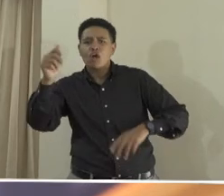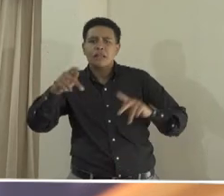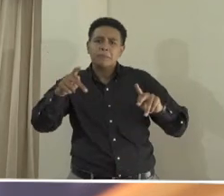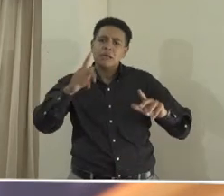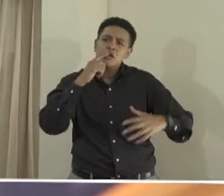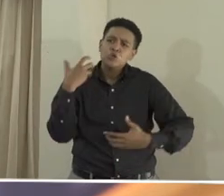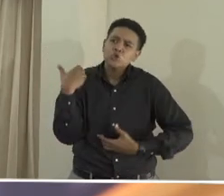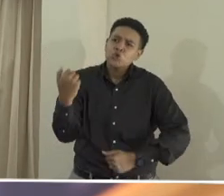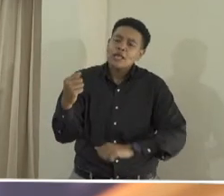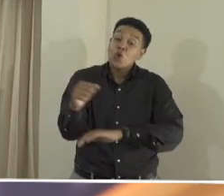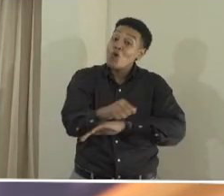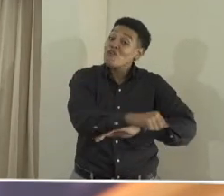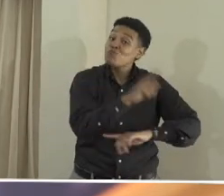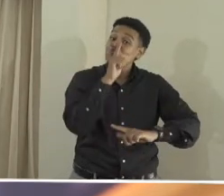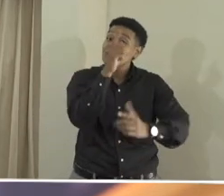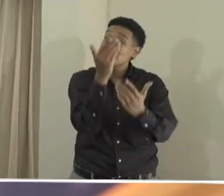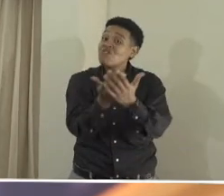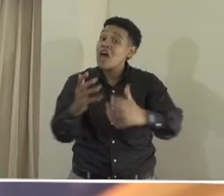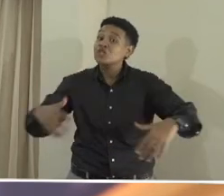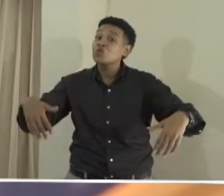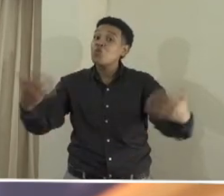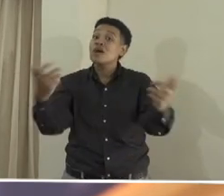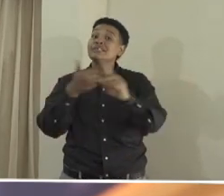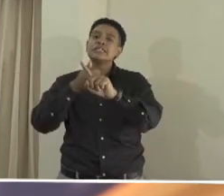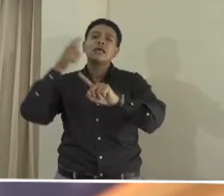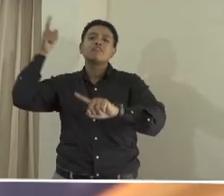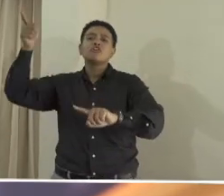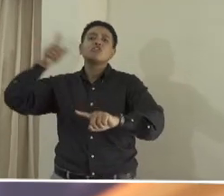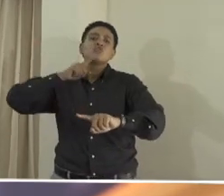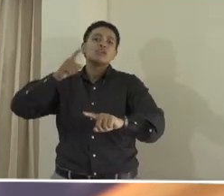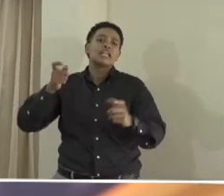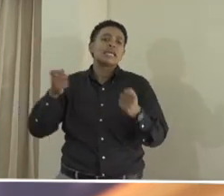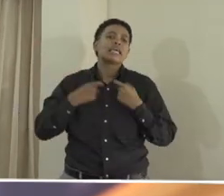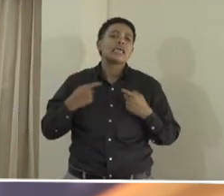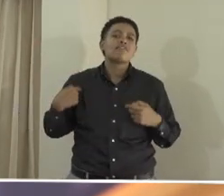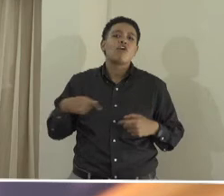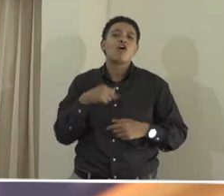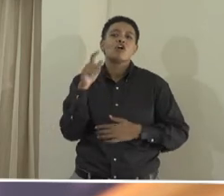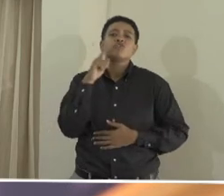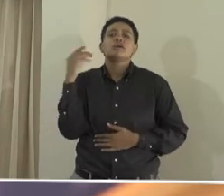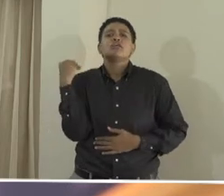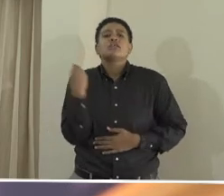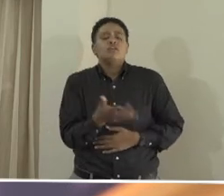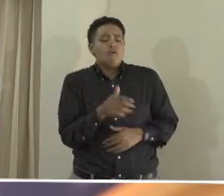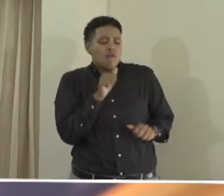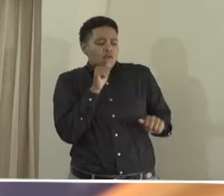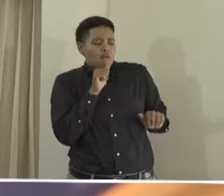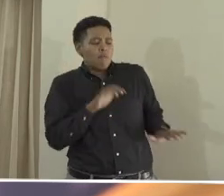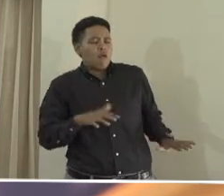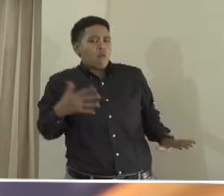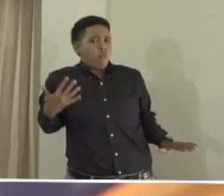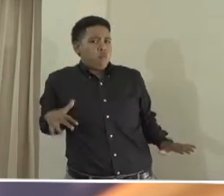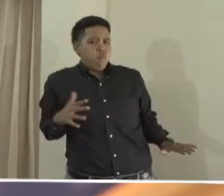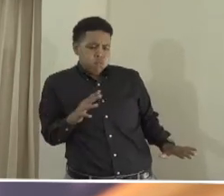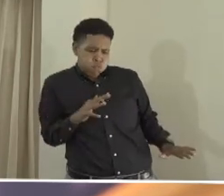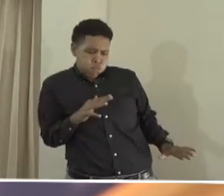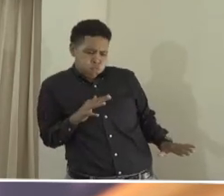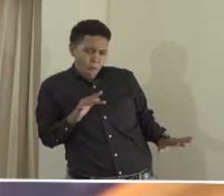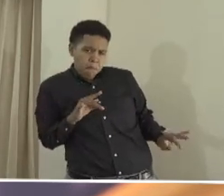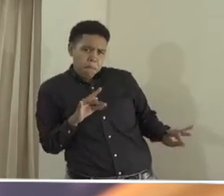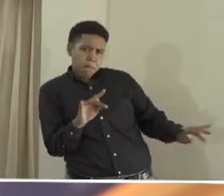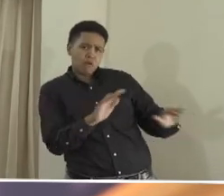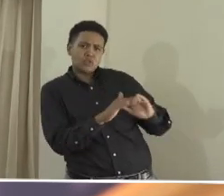strength to overcome. In fact, he has endowed us generously, and that is why we have